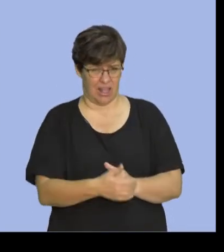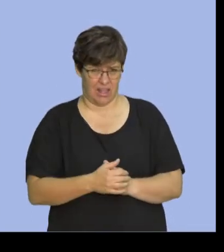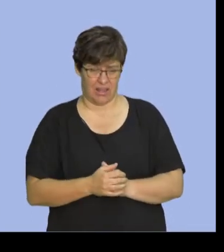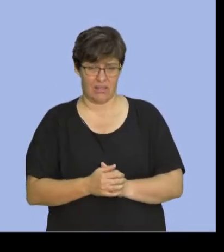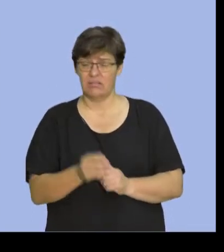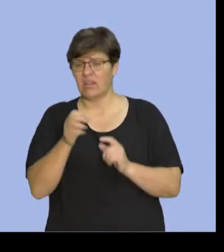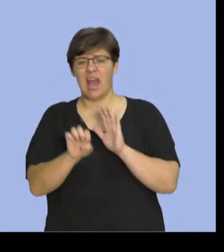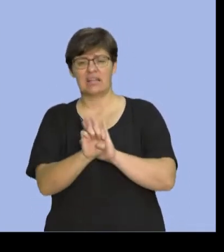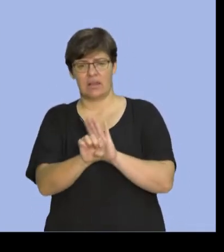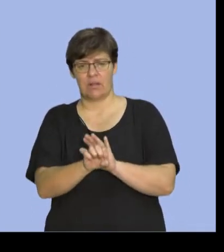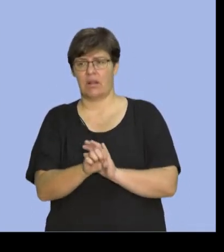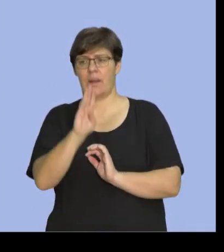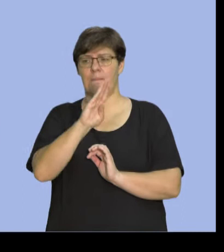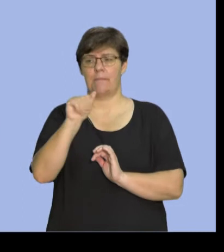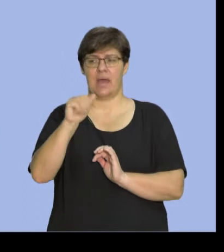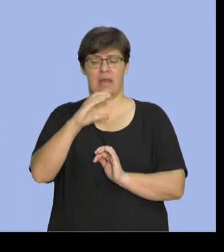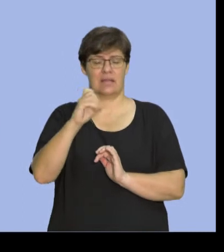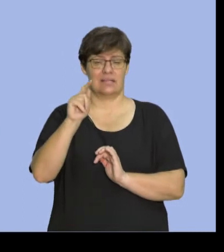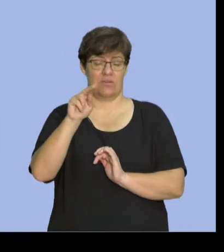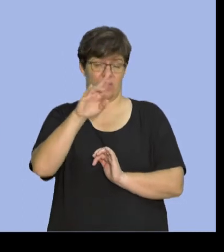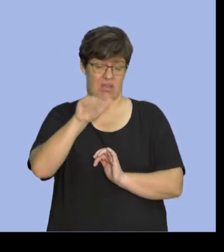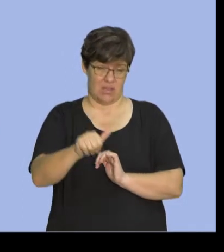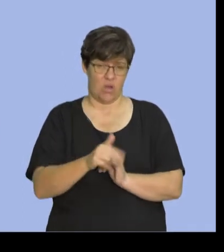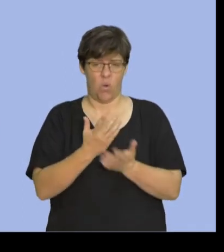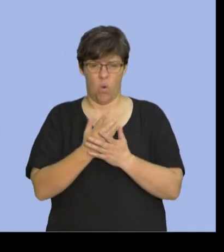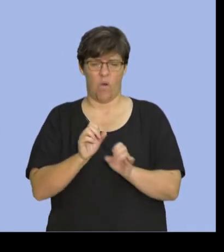be bacteria or even some of your viruses.